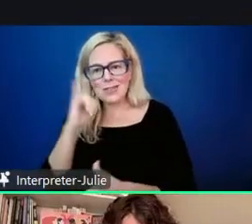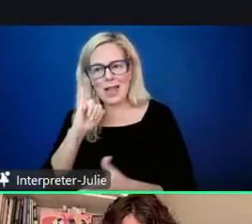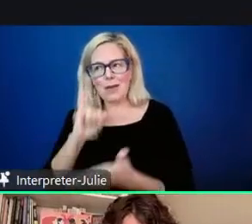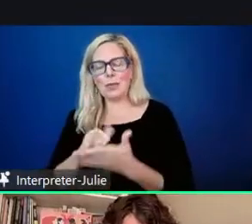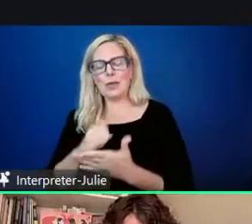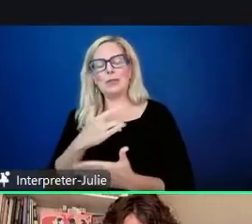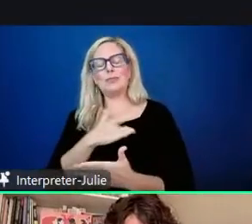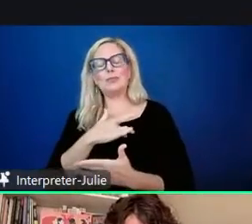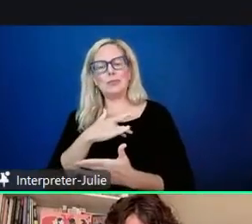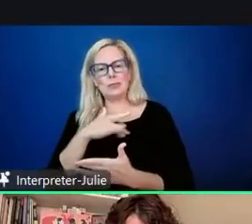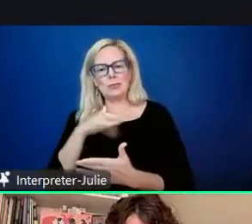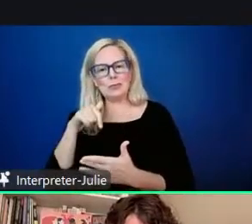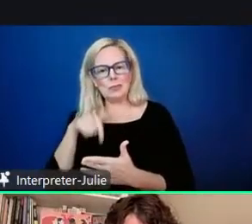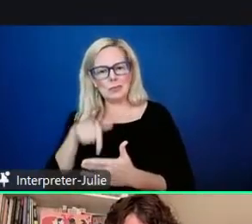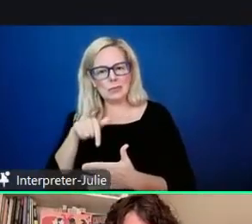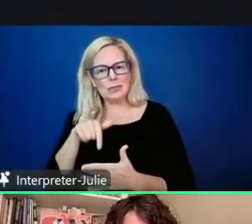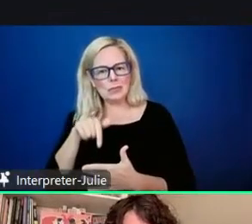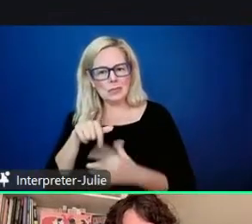as a team.